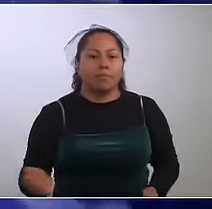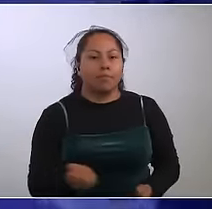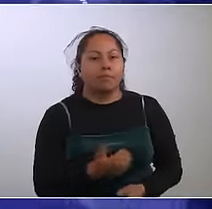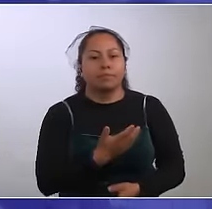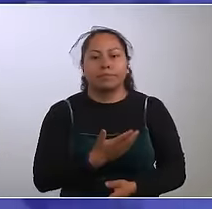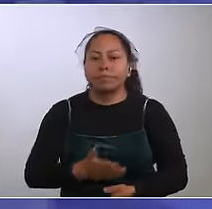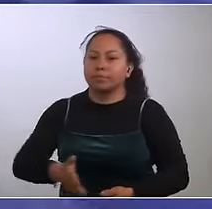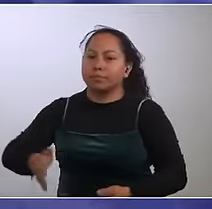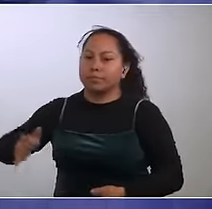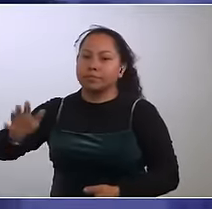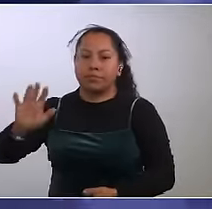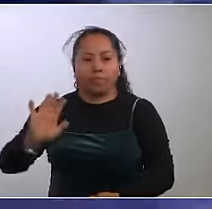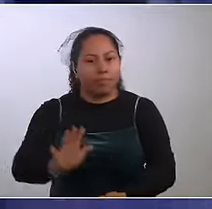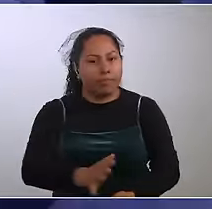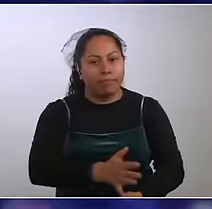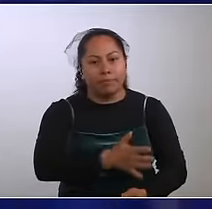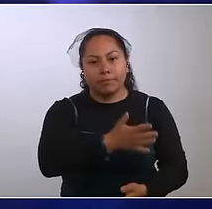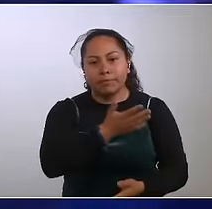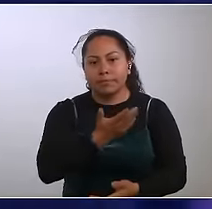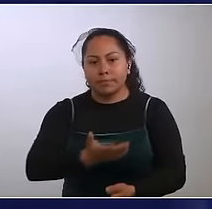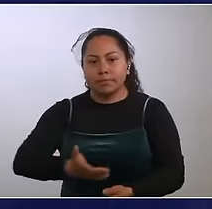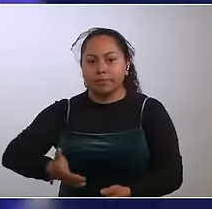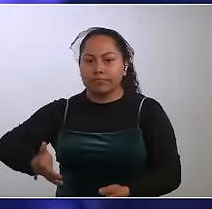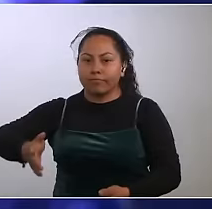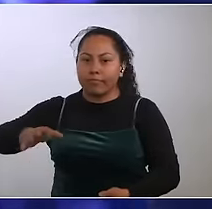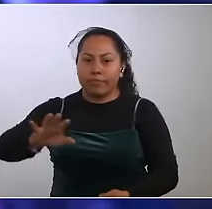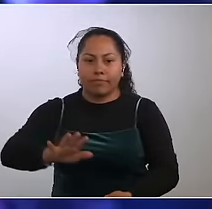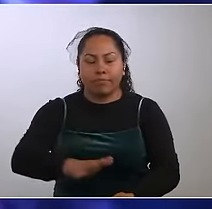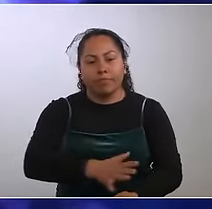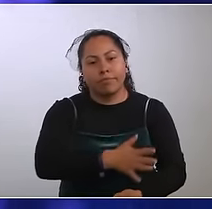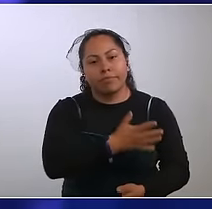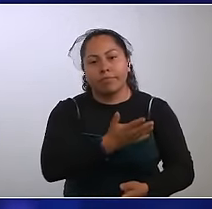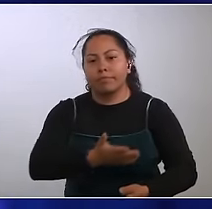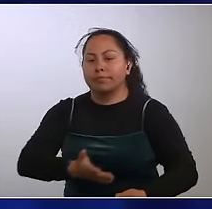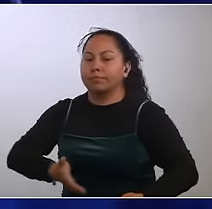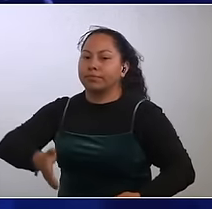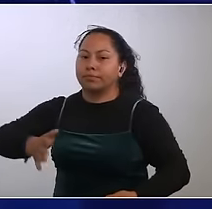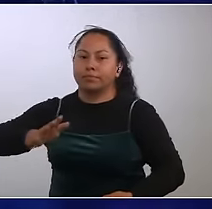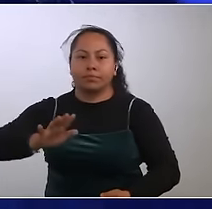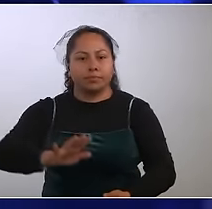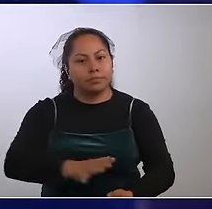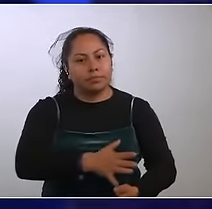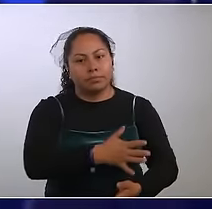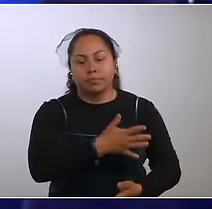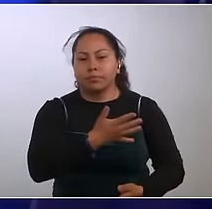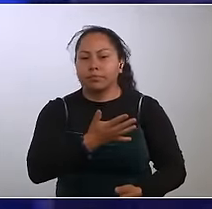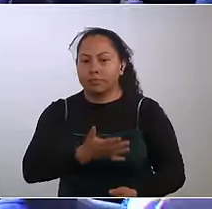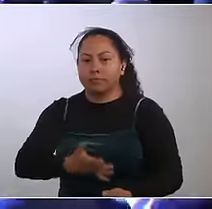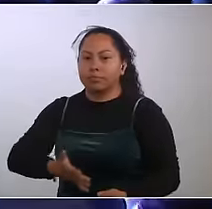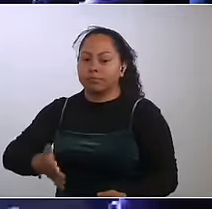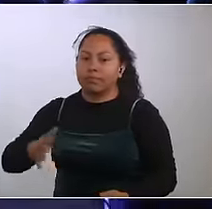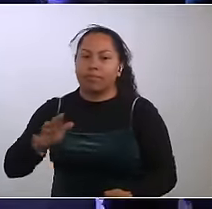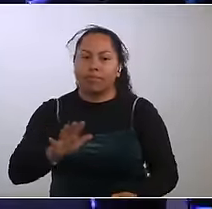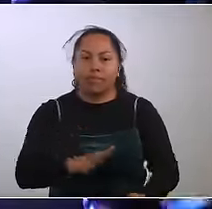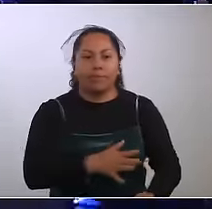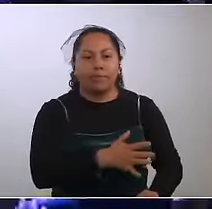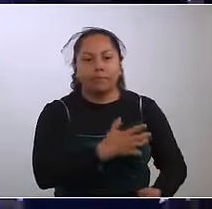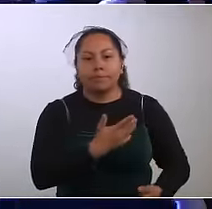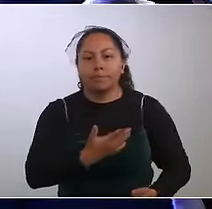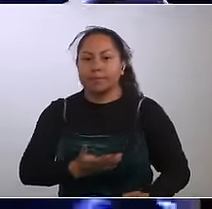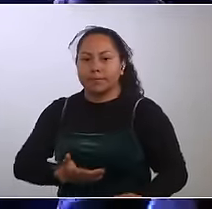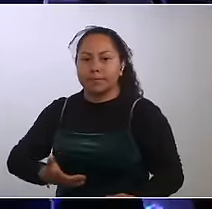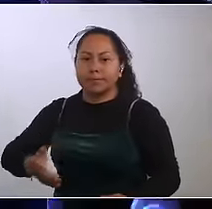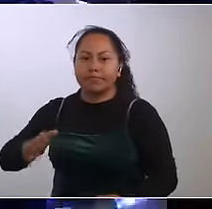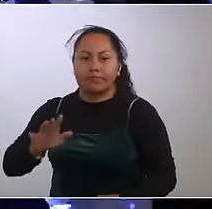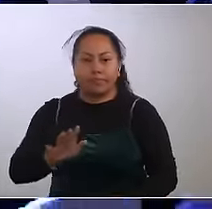apasiona. Burn. Come on, men on horseback. Vamos, hombres a caballo. Ride with authority. Cabalgan